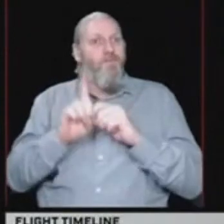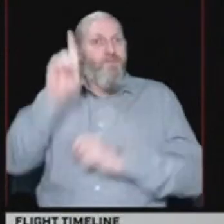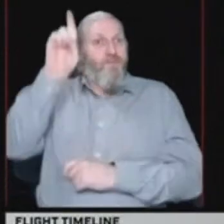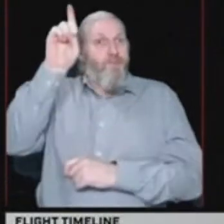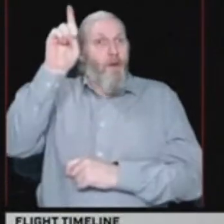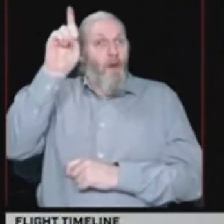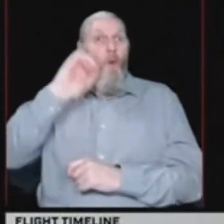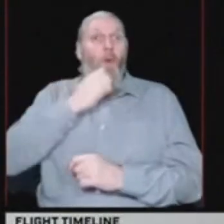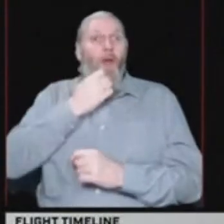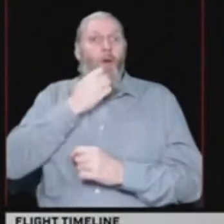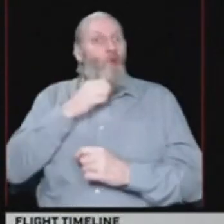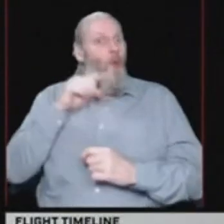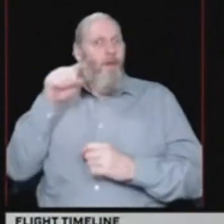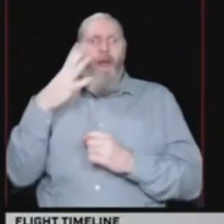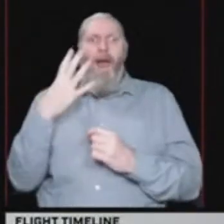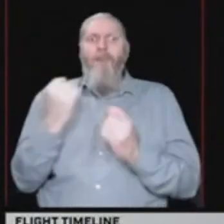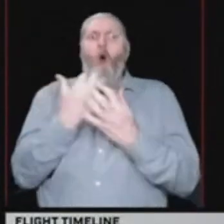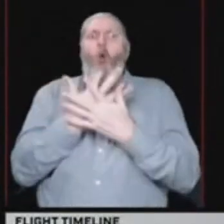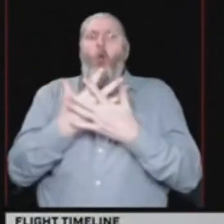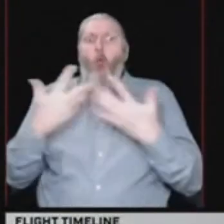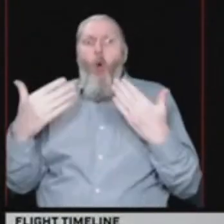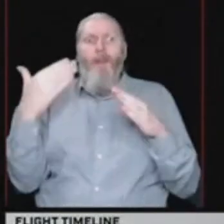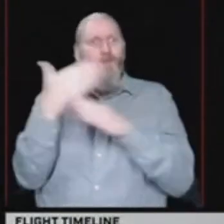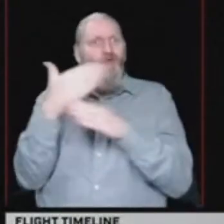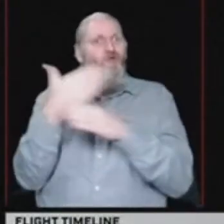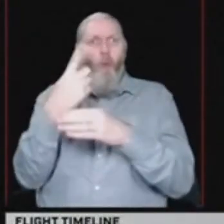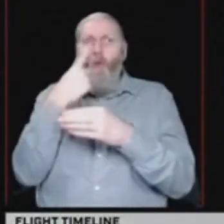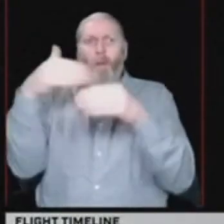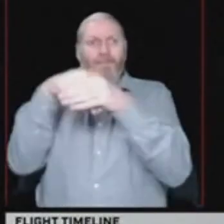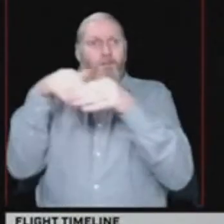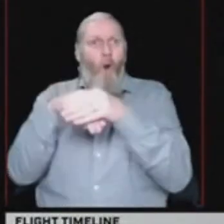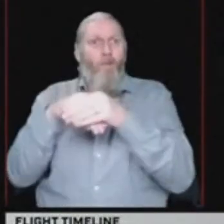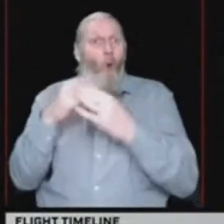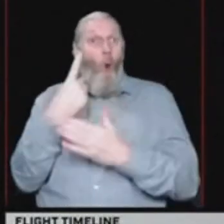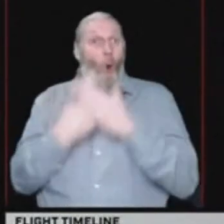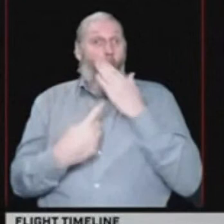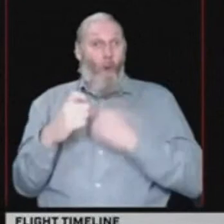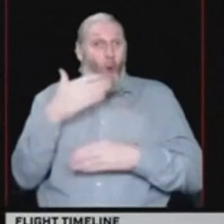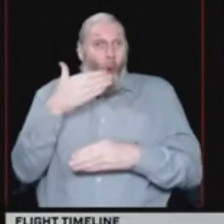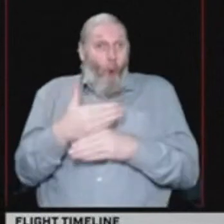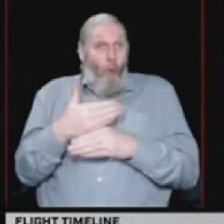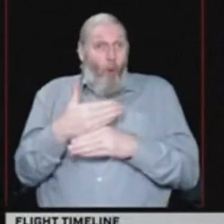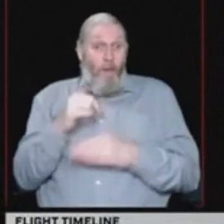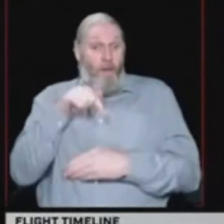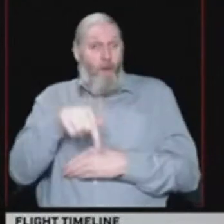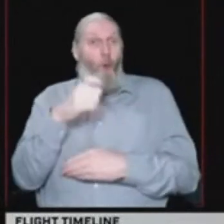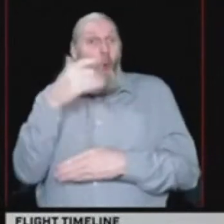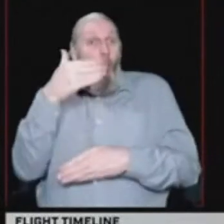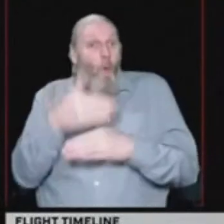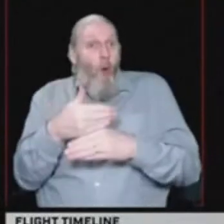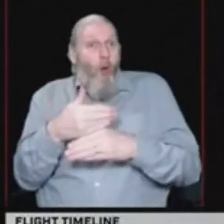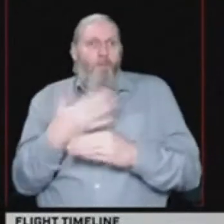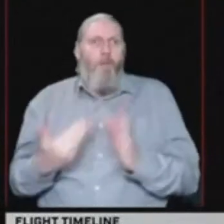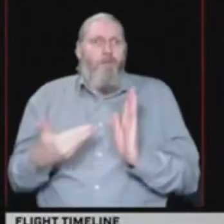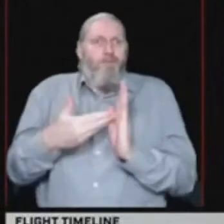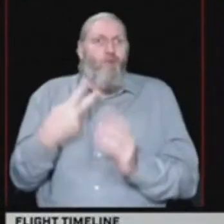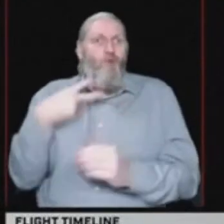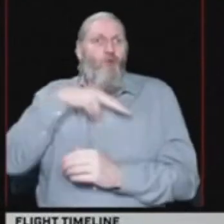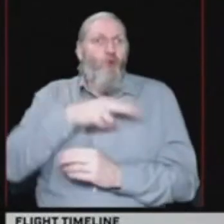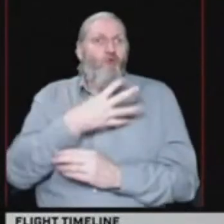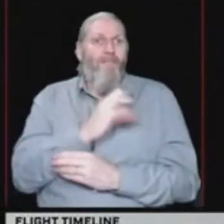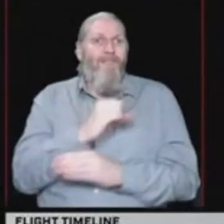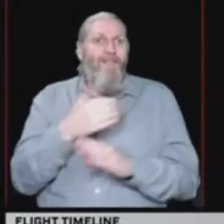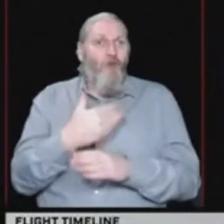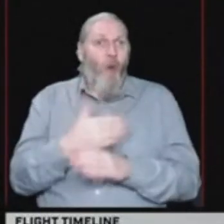just in Cornwall there, perhaps 250 or so, but actually across the country, in the thousands, in the tens